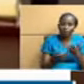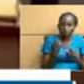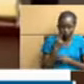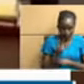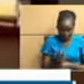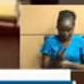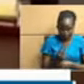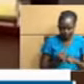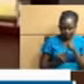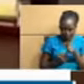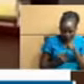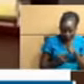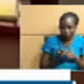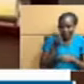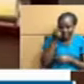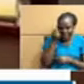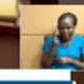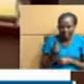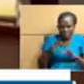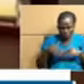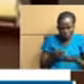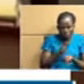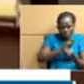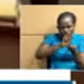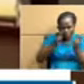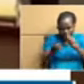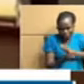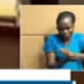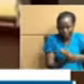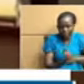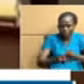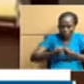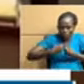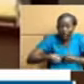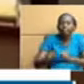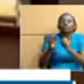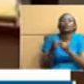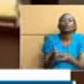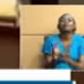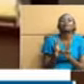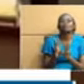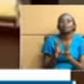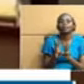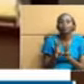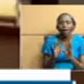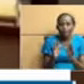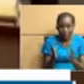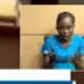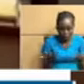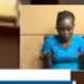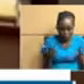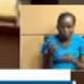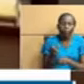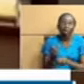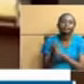that understanding translated into action, and action in this regard,